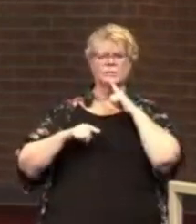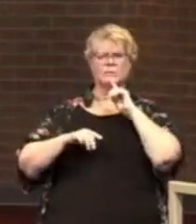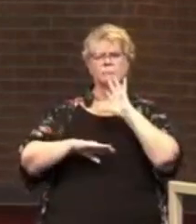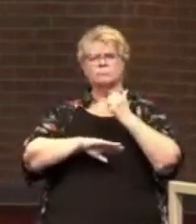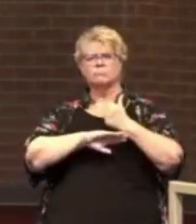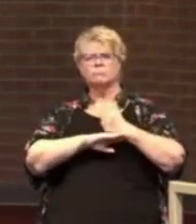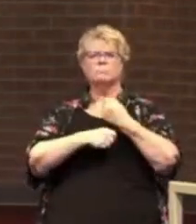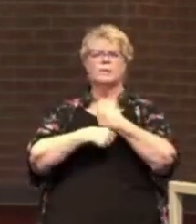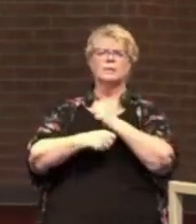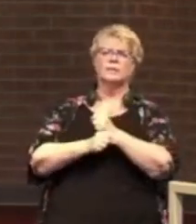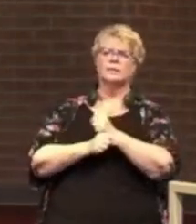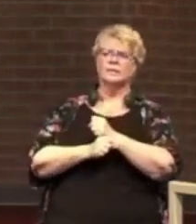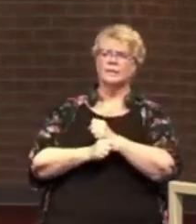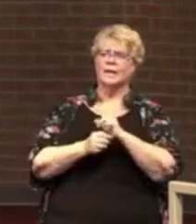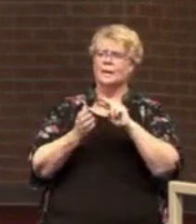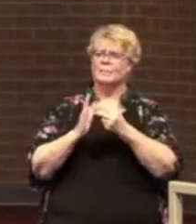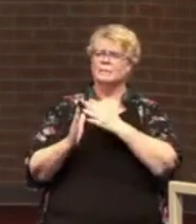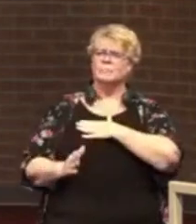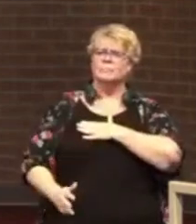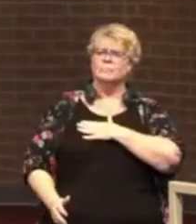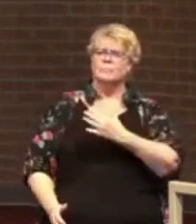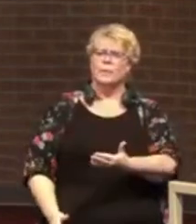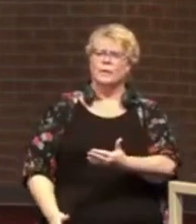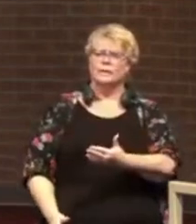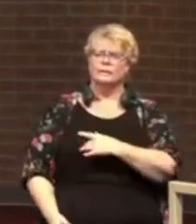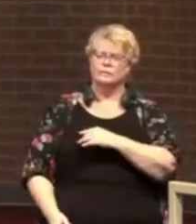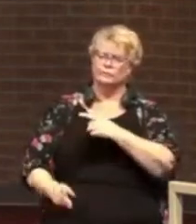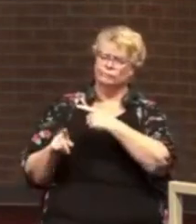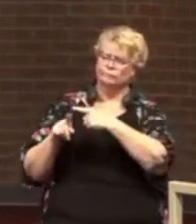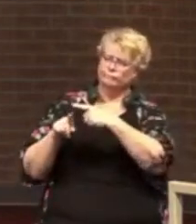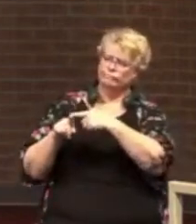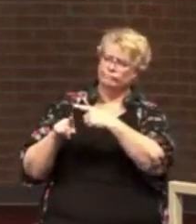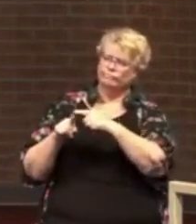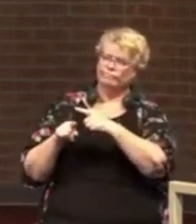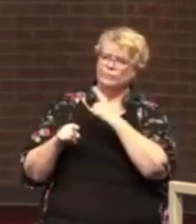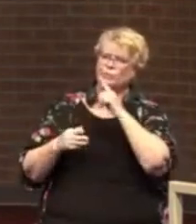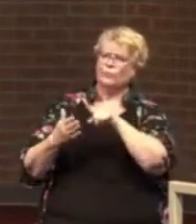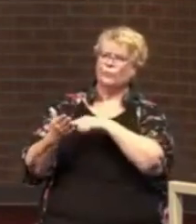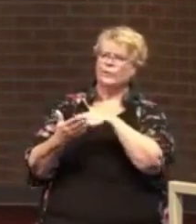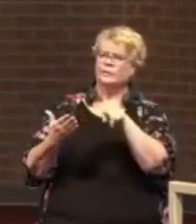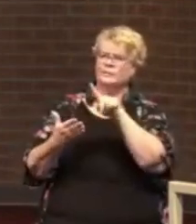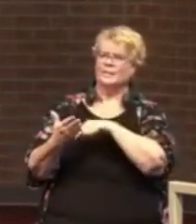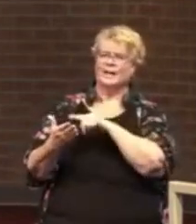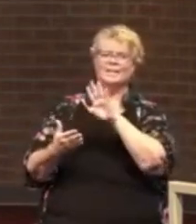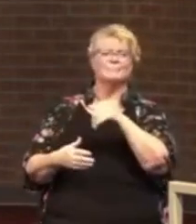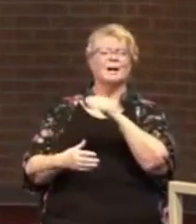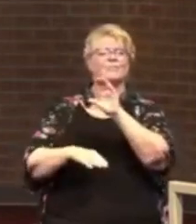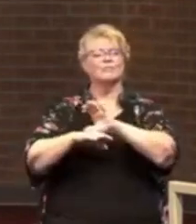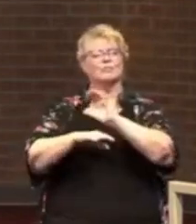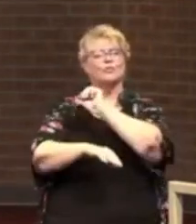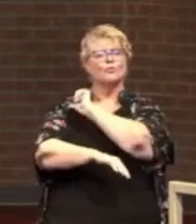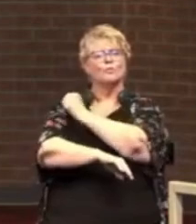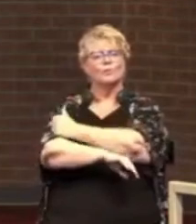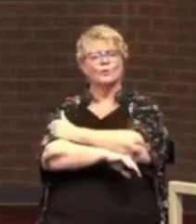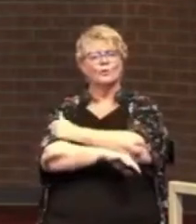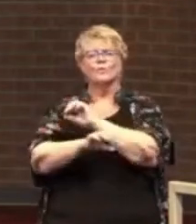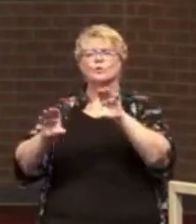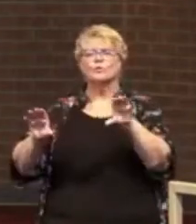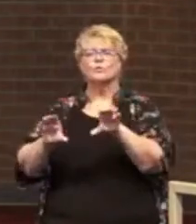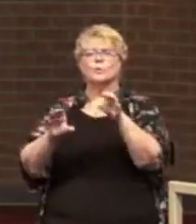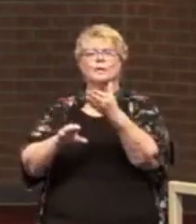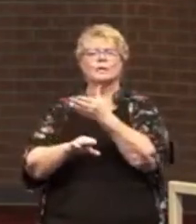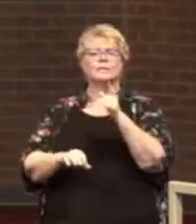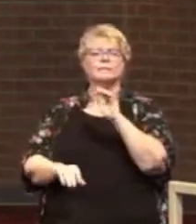created. And it means a willingness to be reprimanded, even criticized by the church authorities for doing things